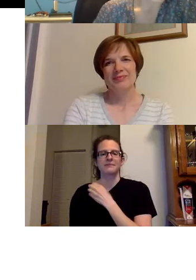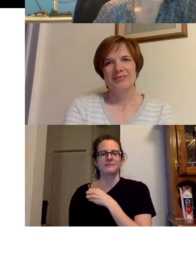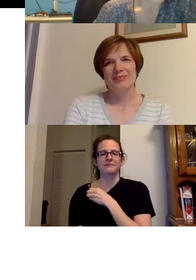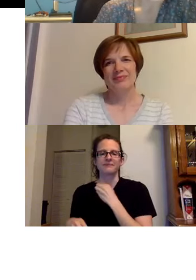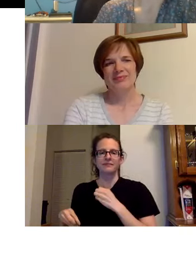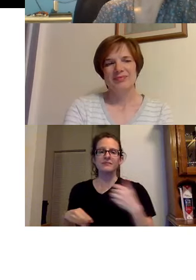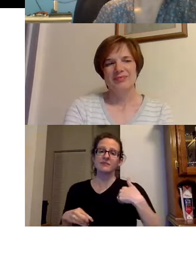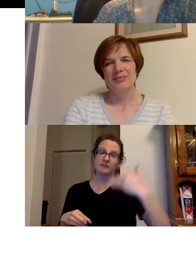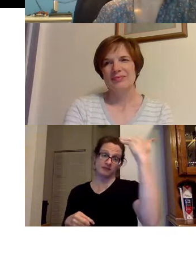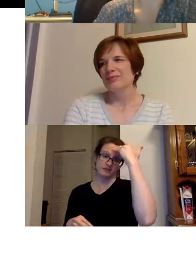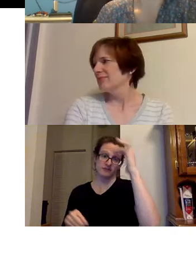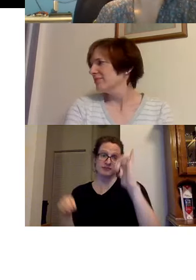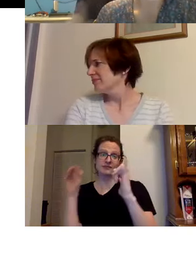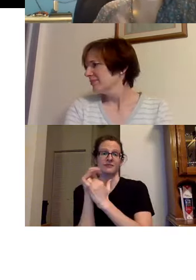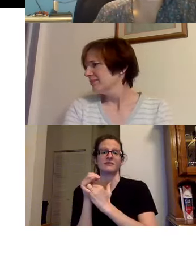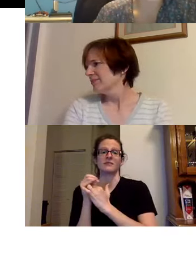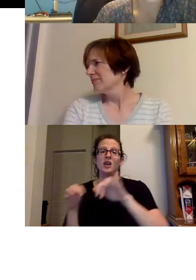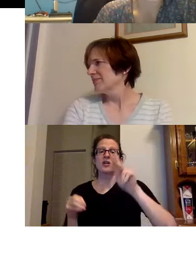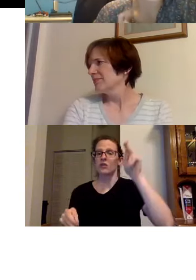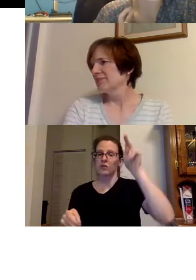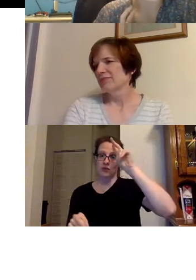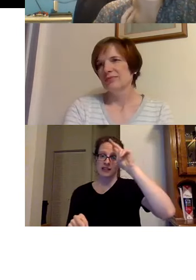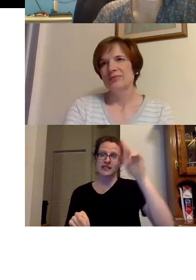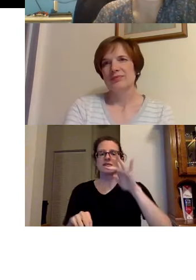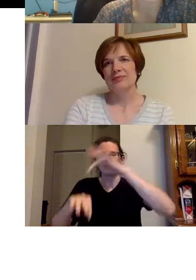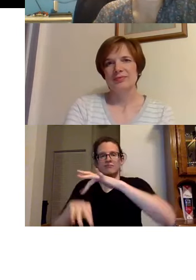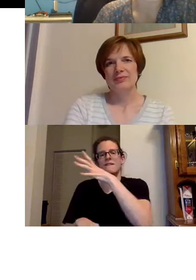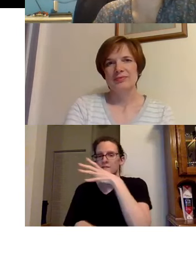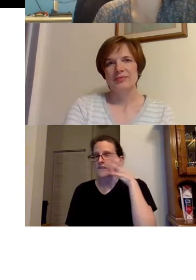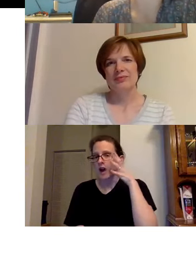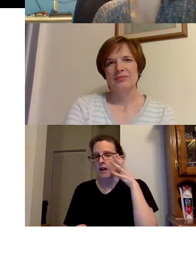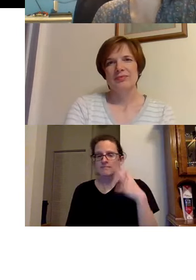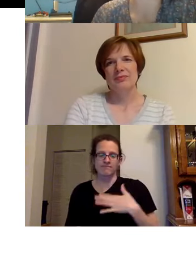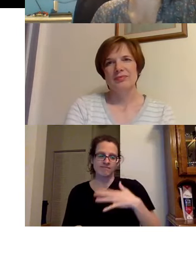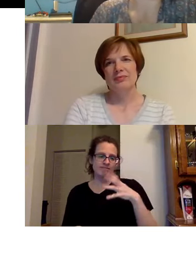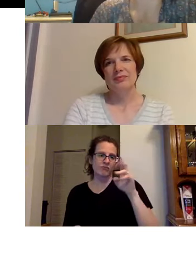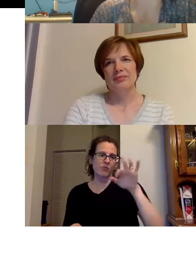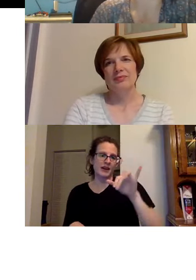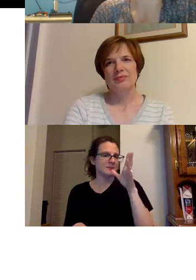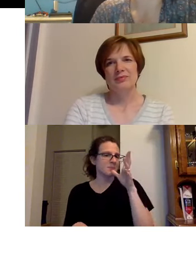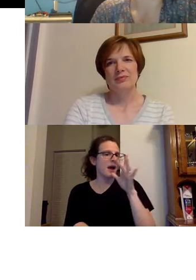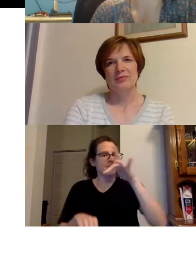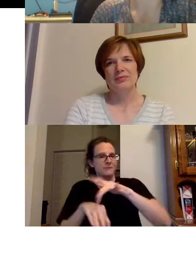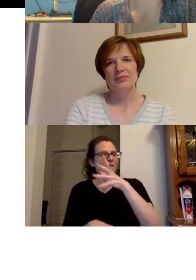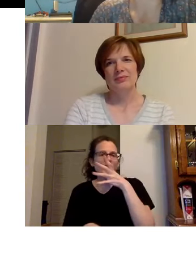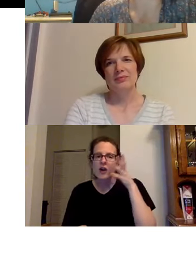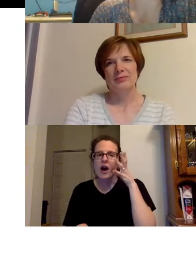I know that Krista has been to farms. My mom has been to farms. I've been blessed to